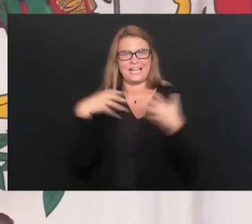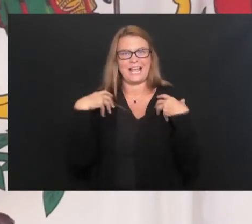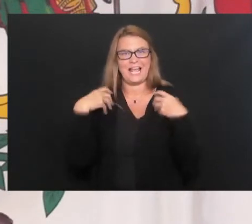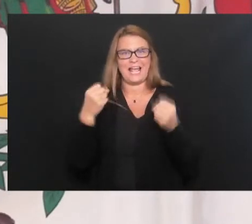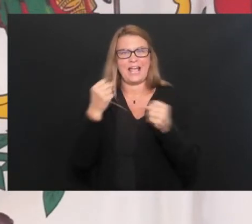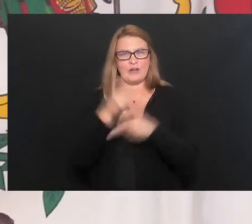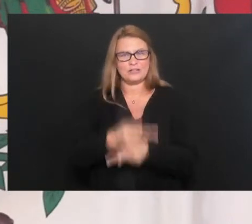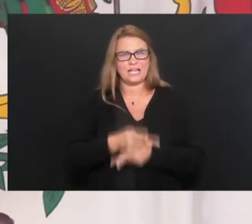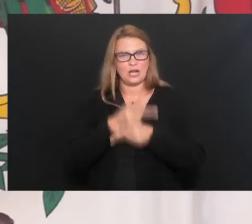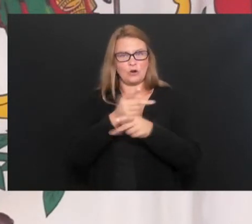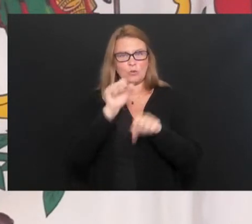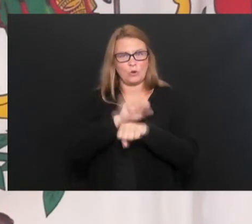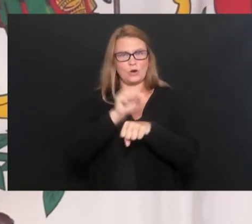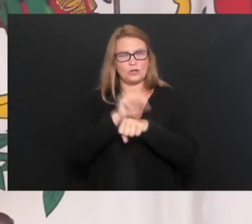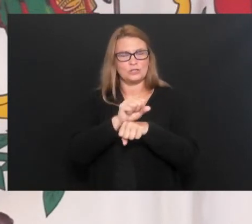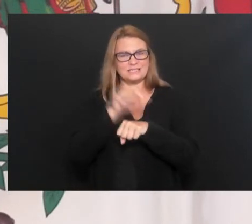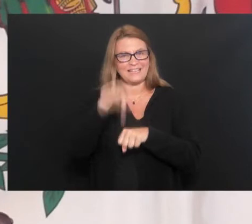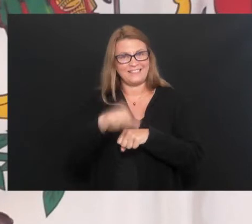workers in this world.